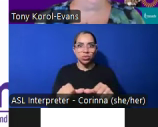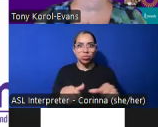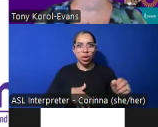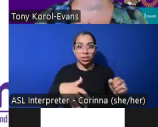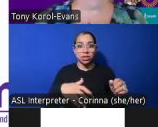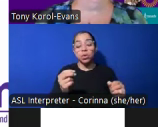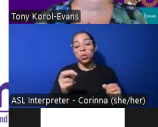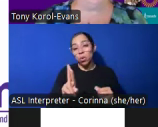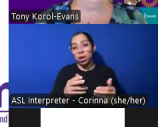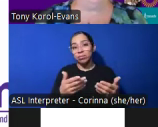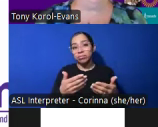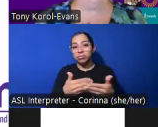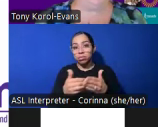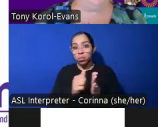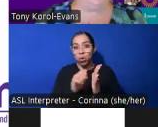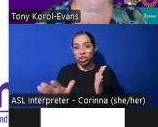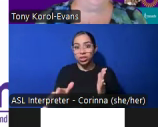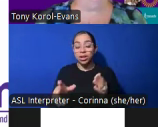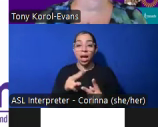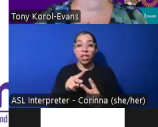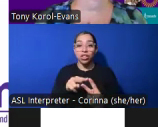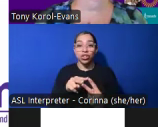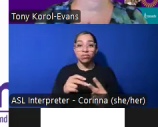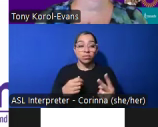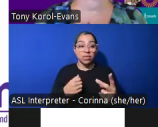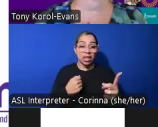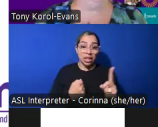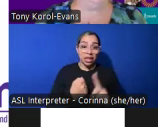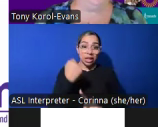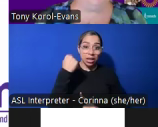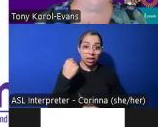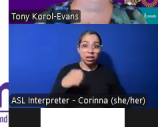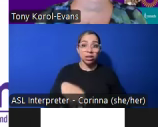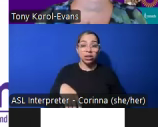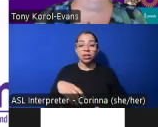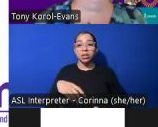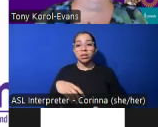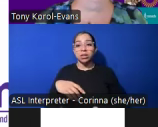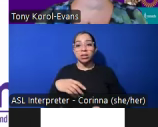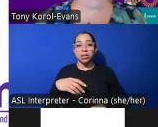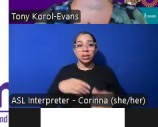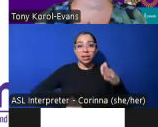right? So either hitting them, kicking them,